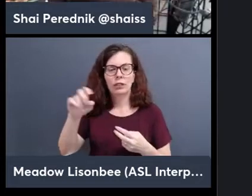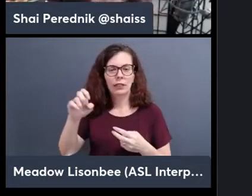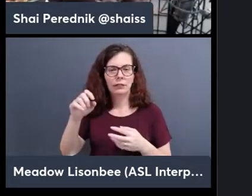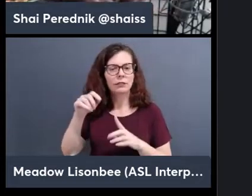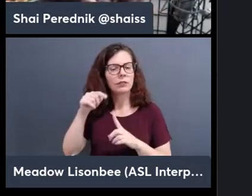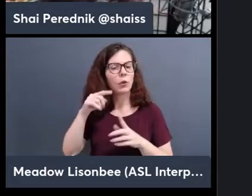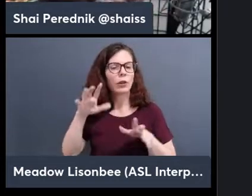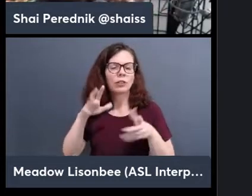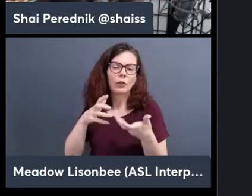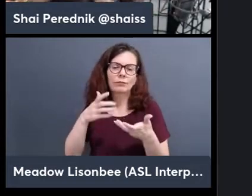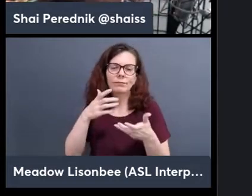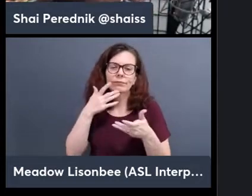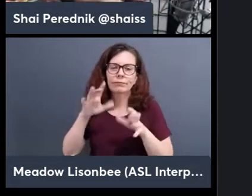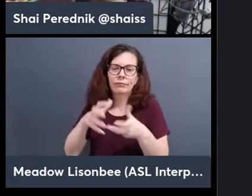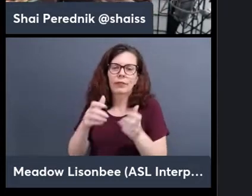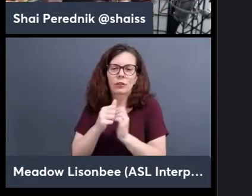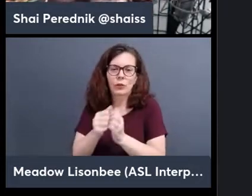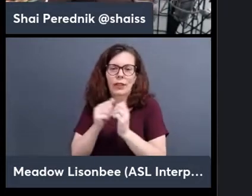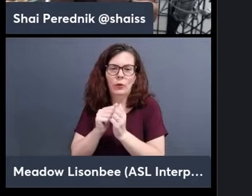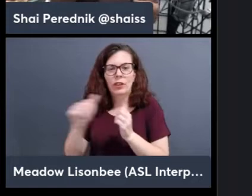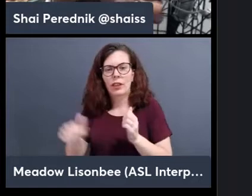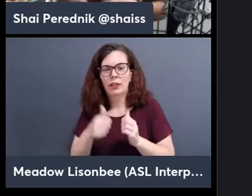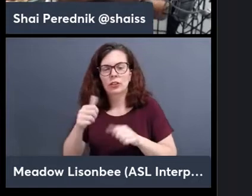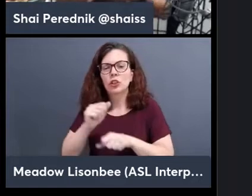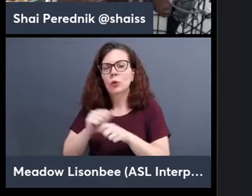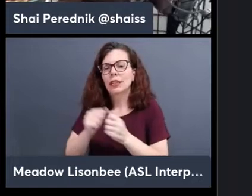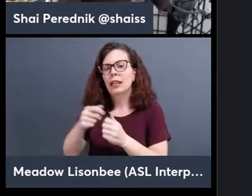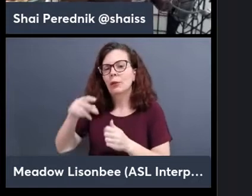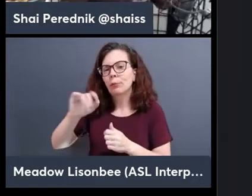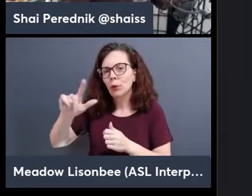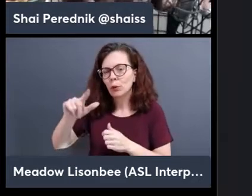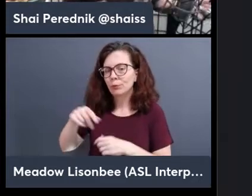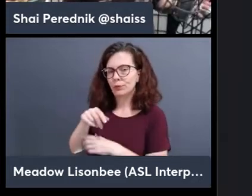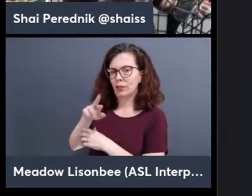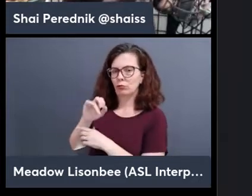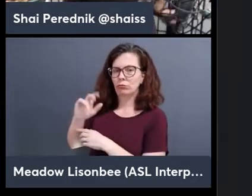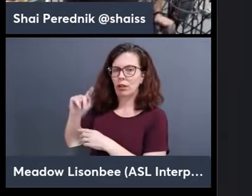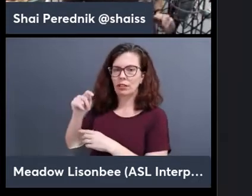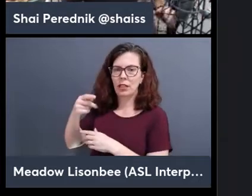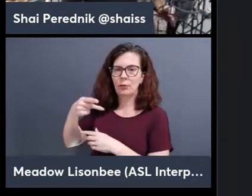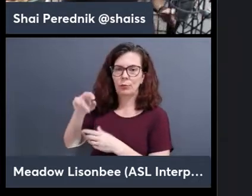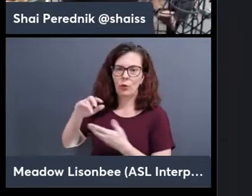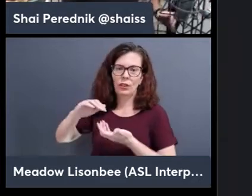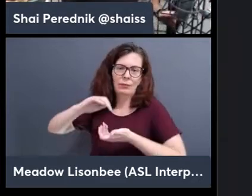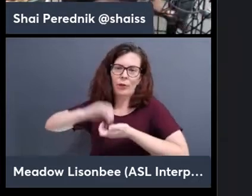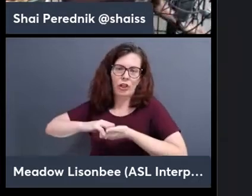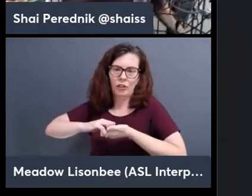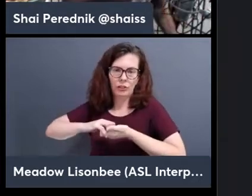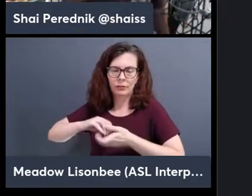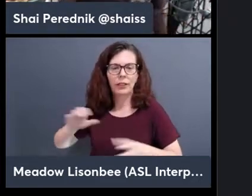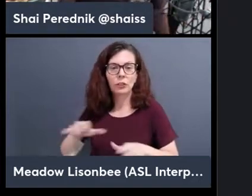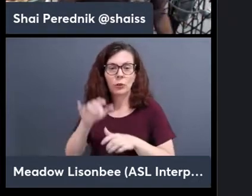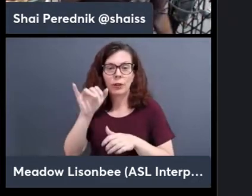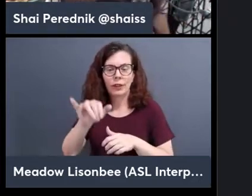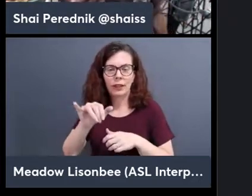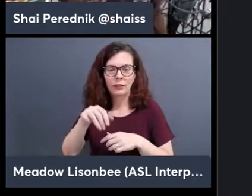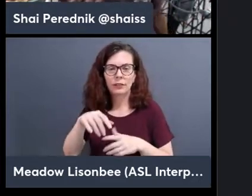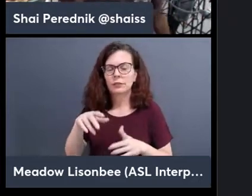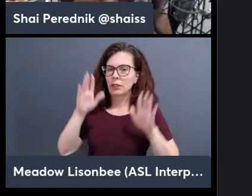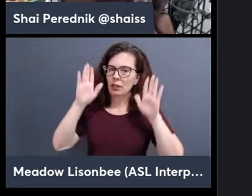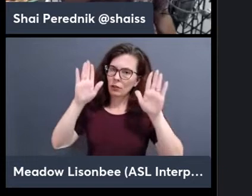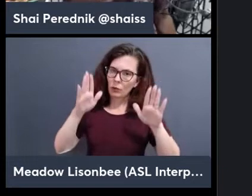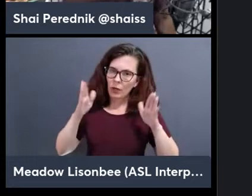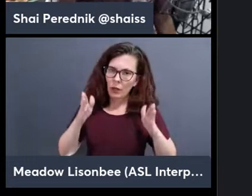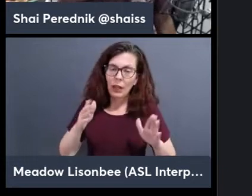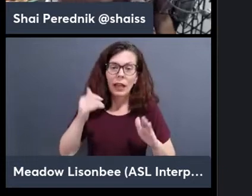together with others, and you work together in what's called a pool. So Rocket Pool is just one of those partners that does that, and that's a great way if